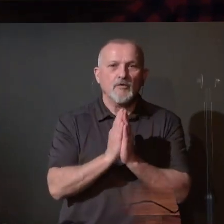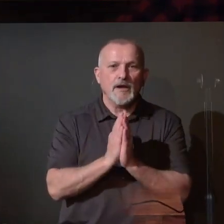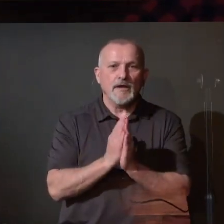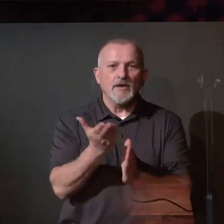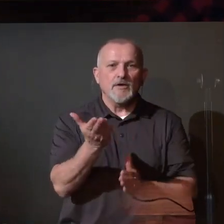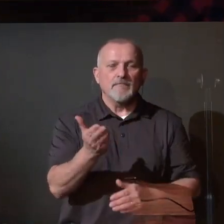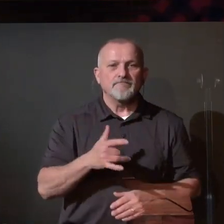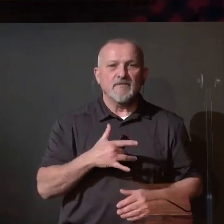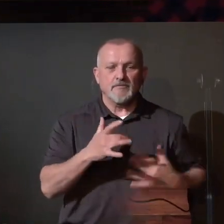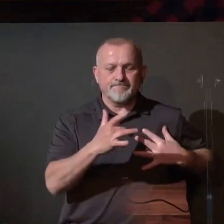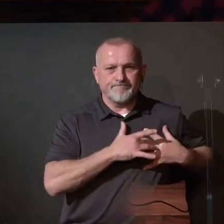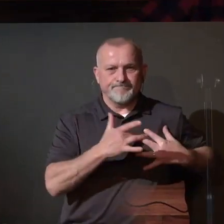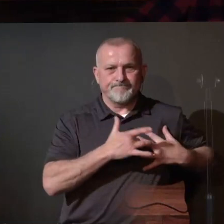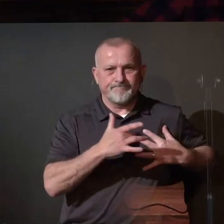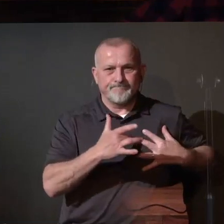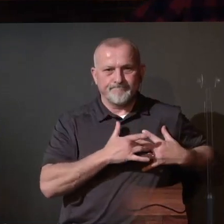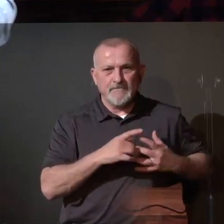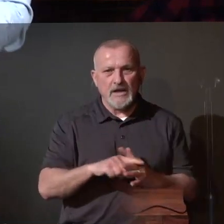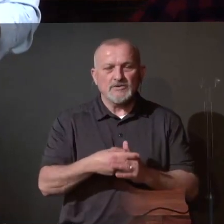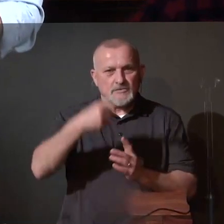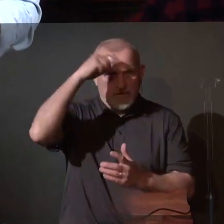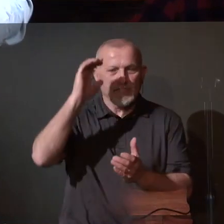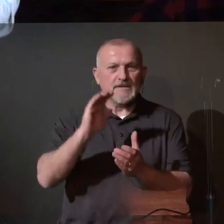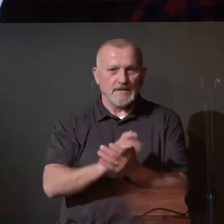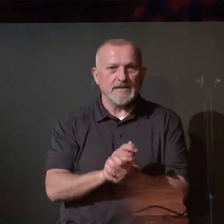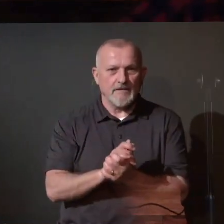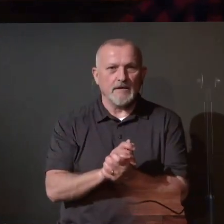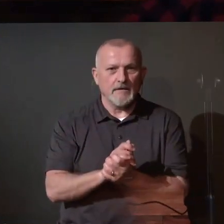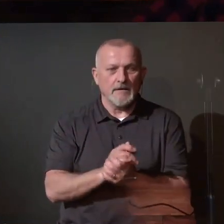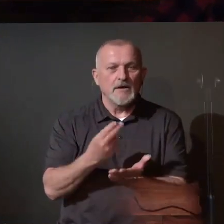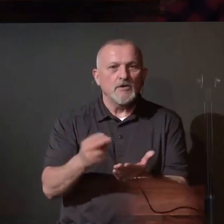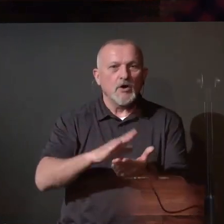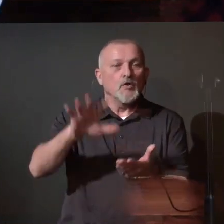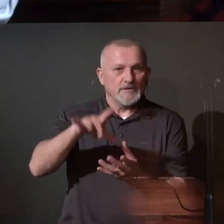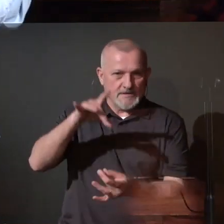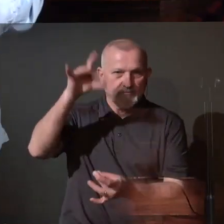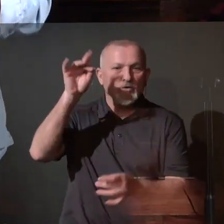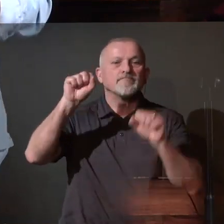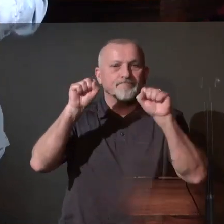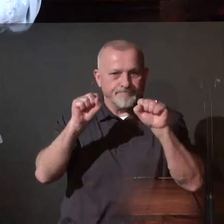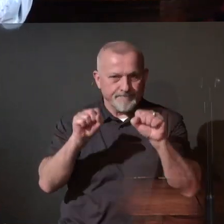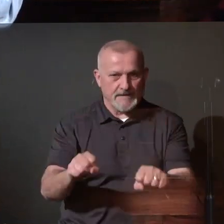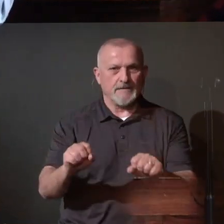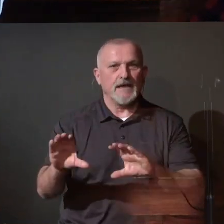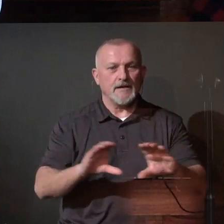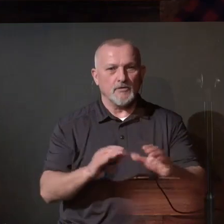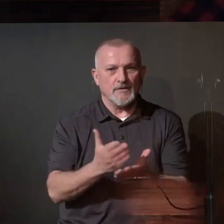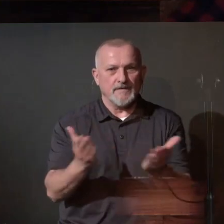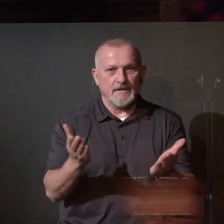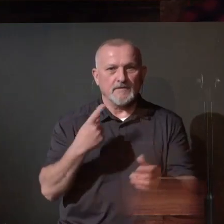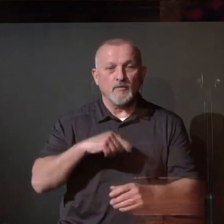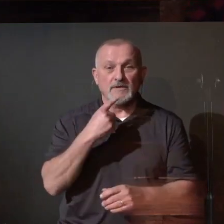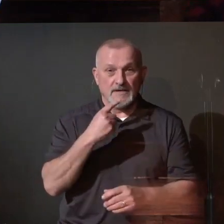pray that you move. I pray that you begin to believe the Holy Spirit can do what we're